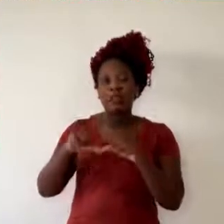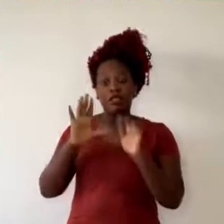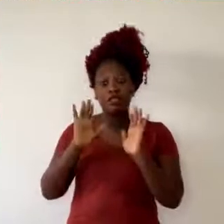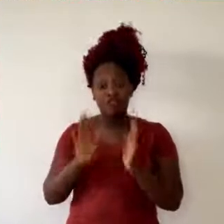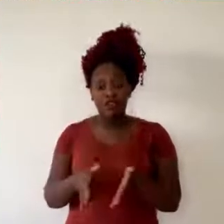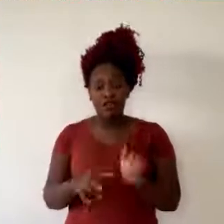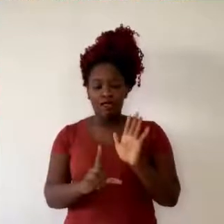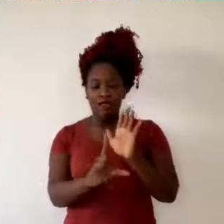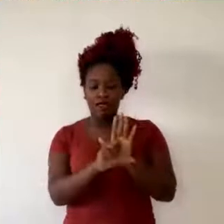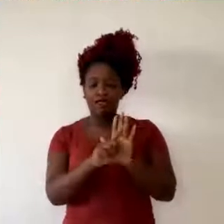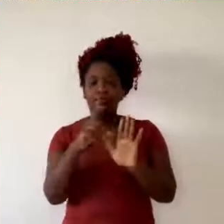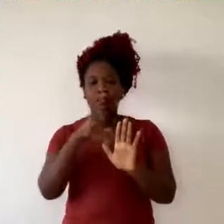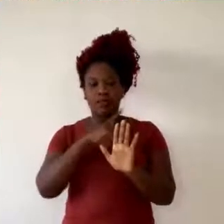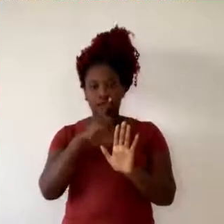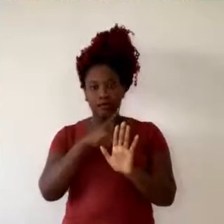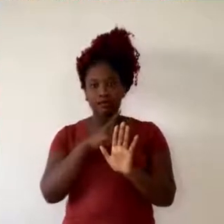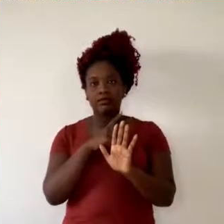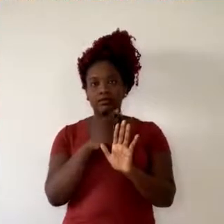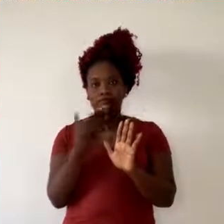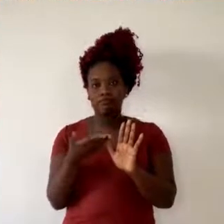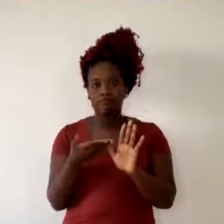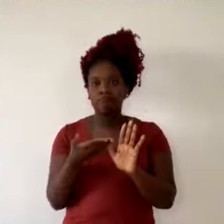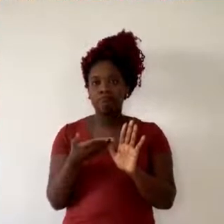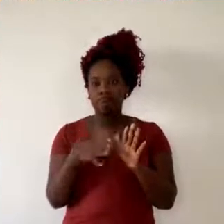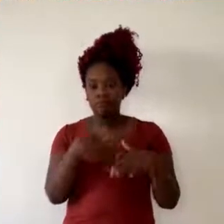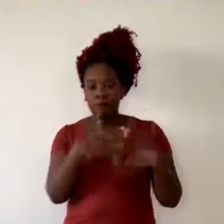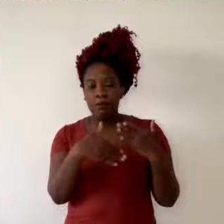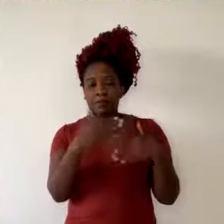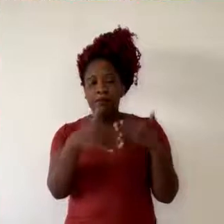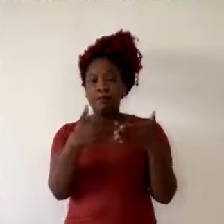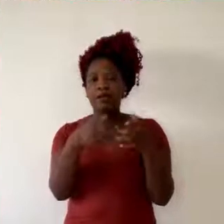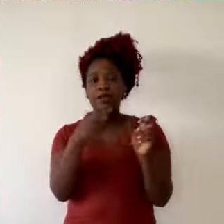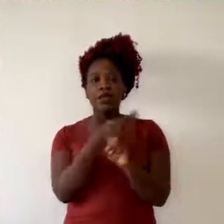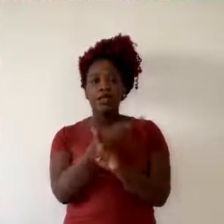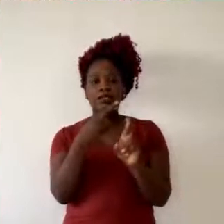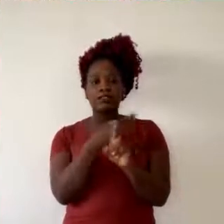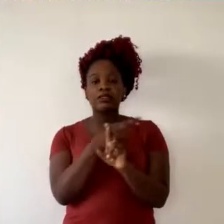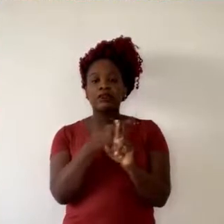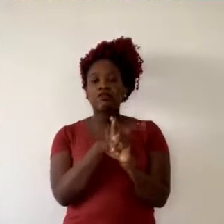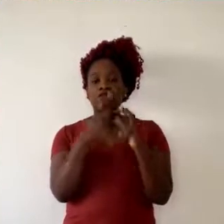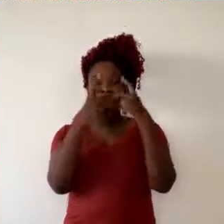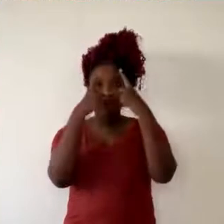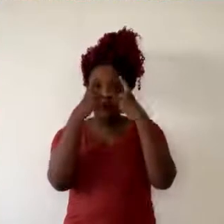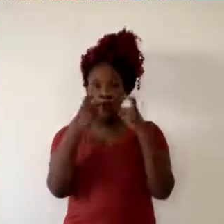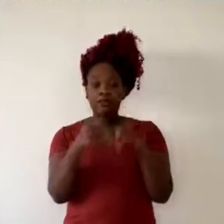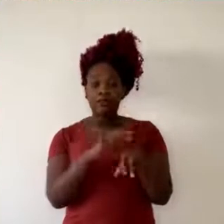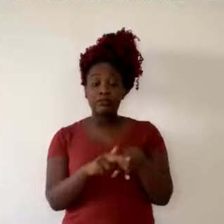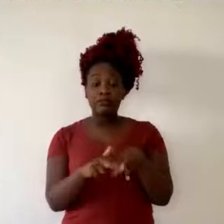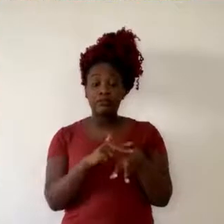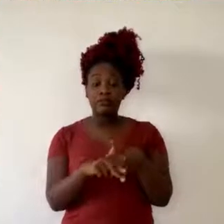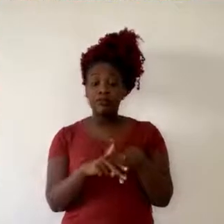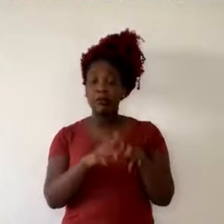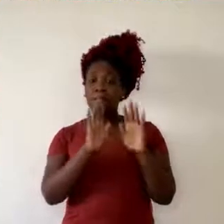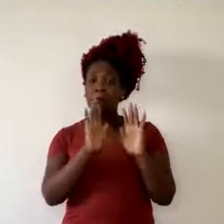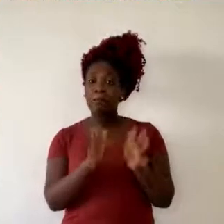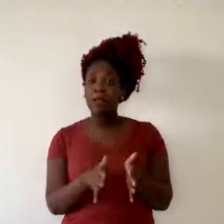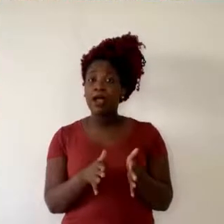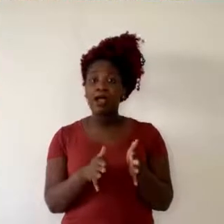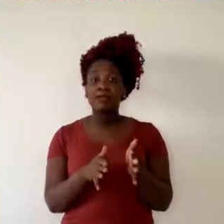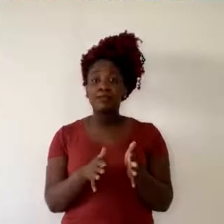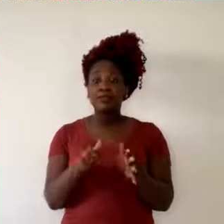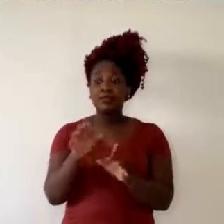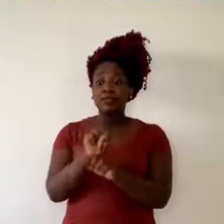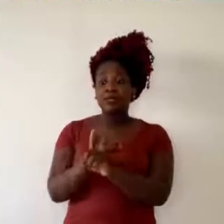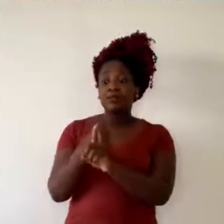so this legal framework that is quite advanced in terms of gender violence, we